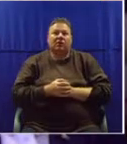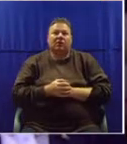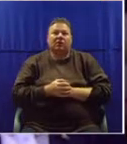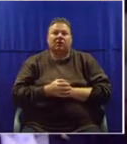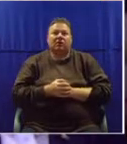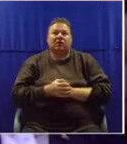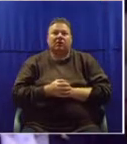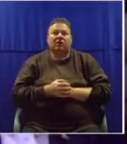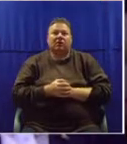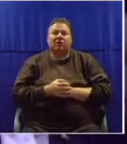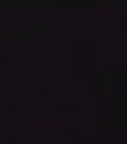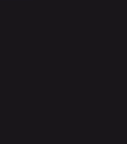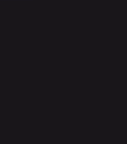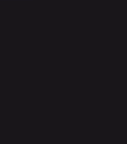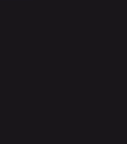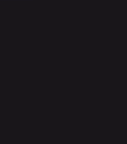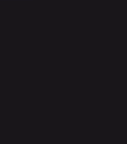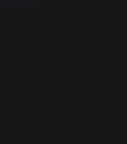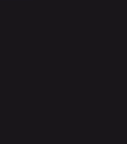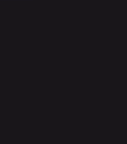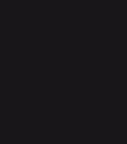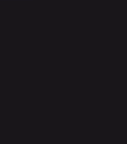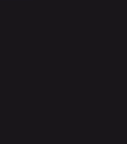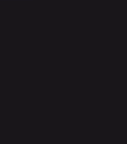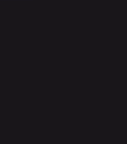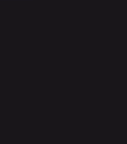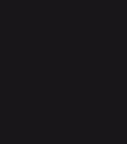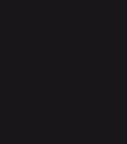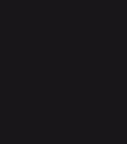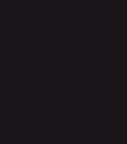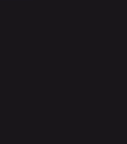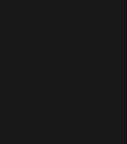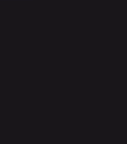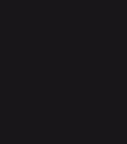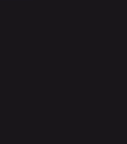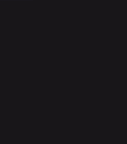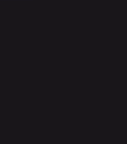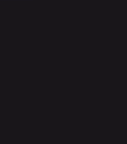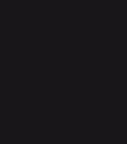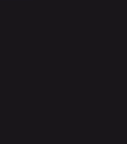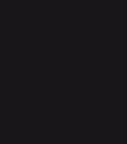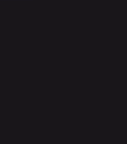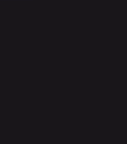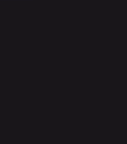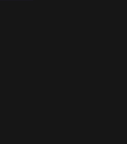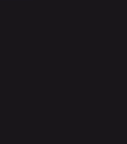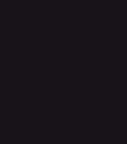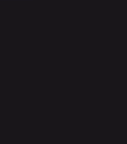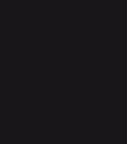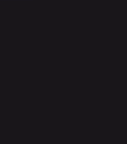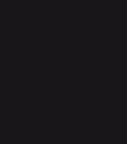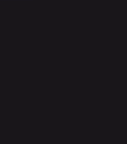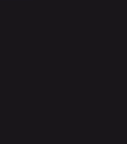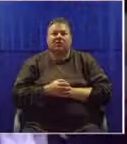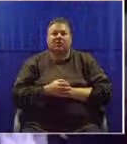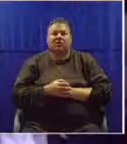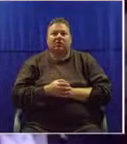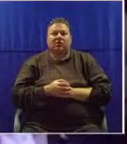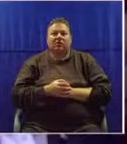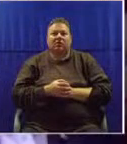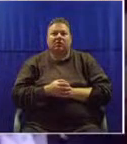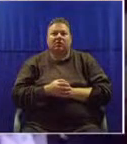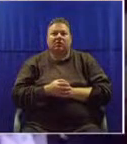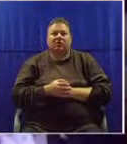a number of these members, honorable speaker. Pointing fingers, speaker, is unparliamentary. You must not be pointing fingers at us. Okay,